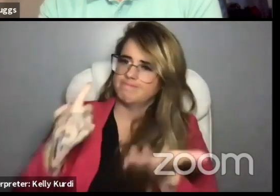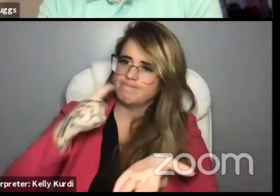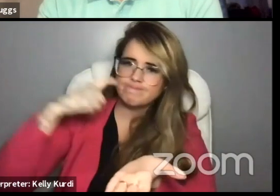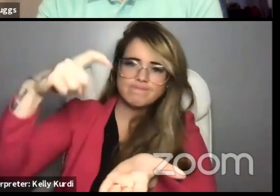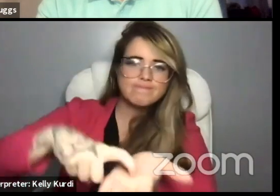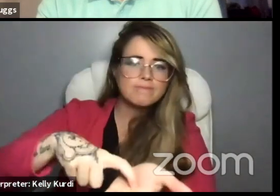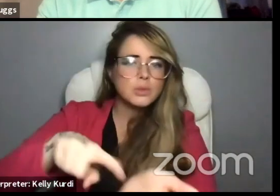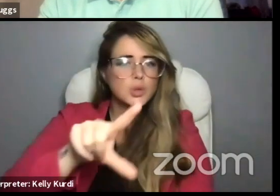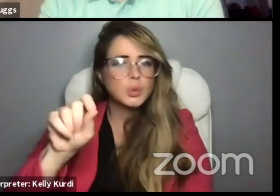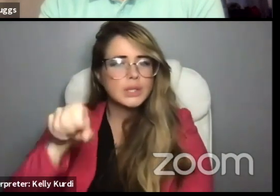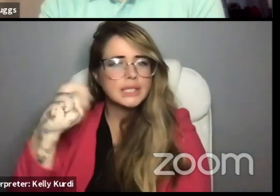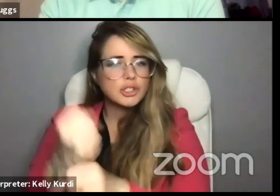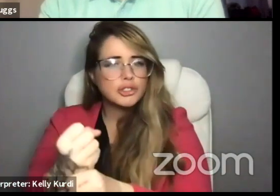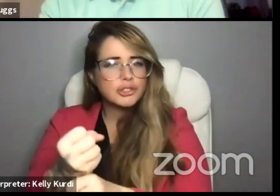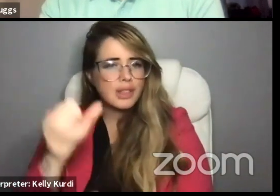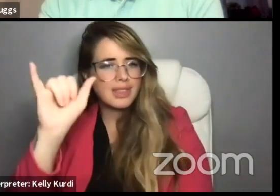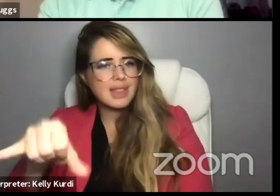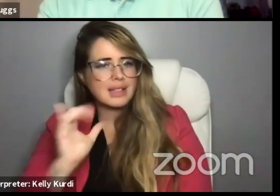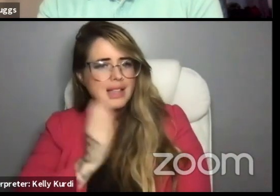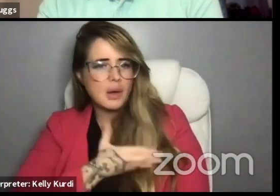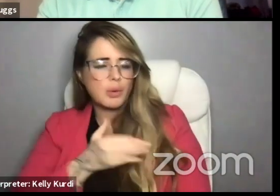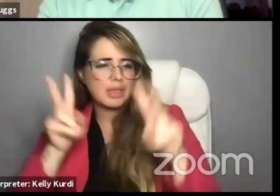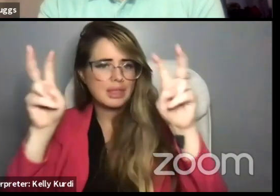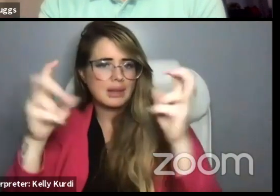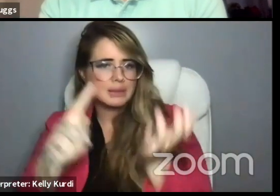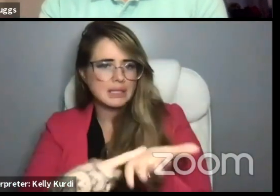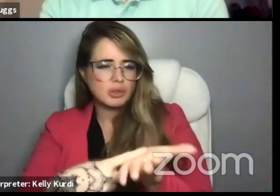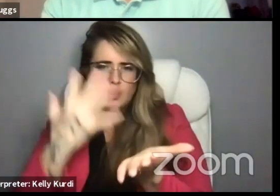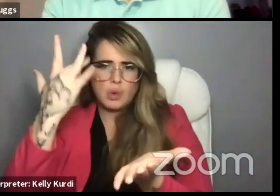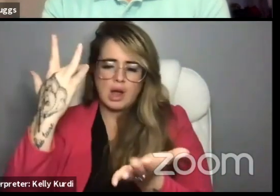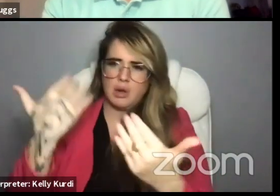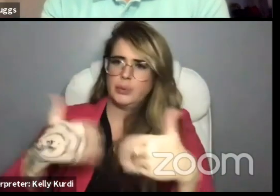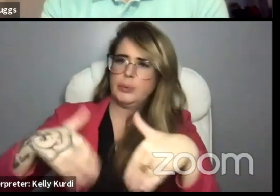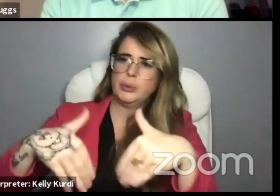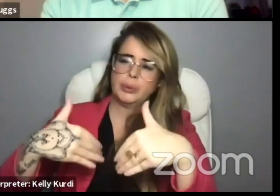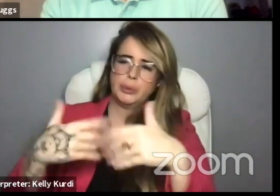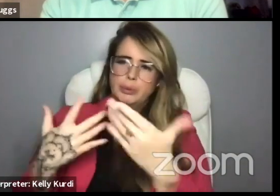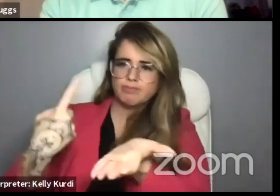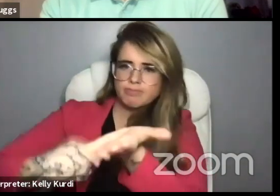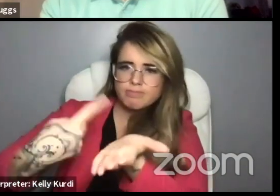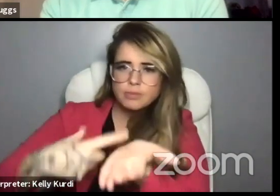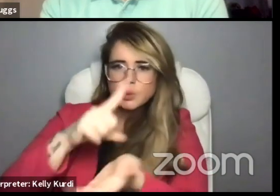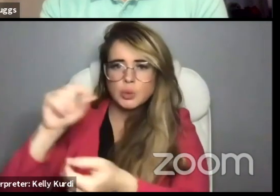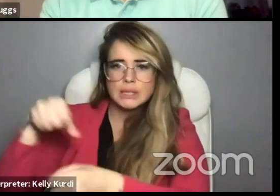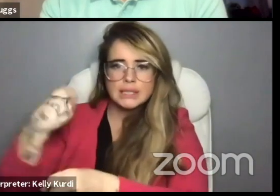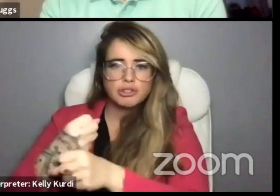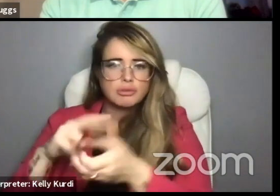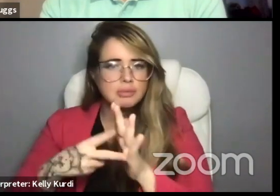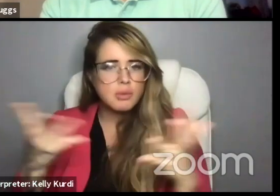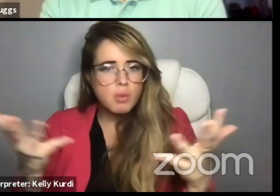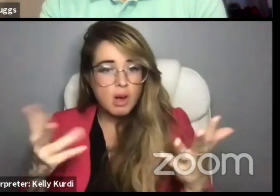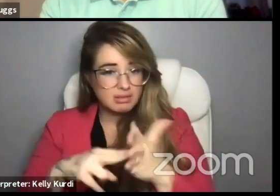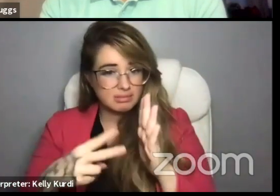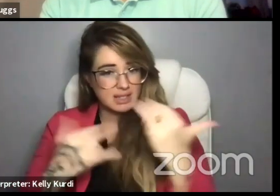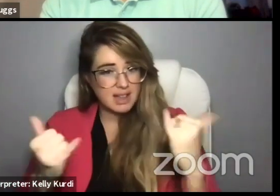20 years? That was kind of a theme of conversation that day that kept coming up. And what does it mean? And does it mean we're ready to